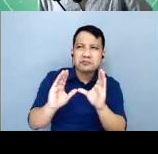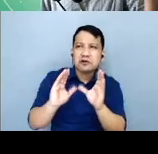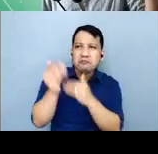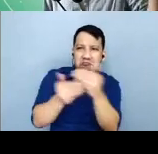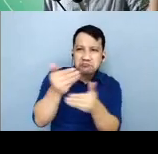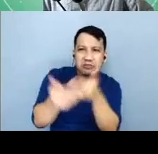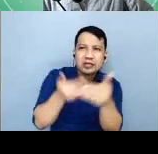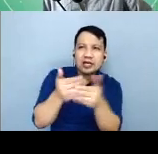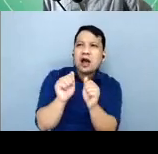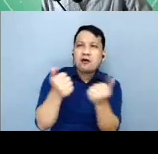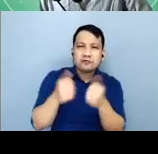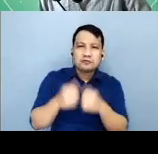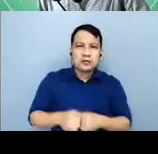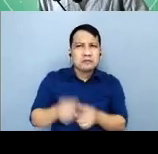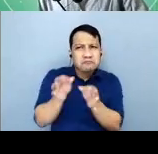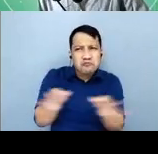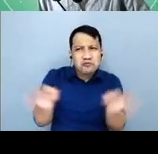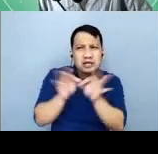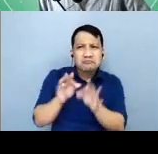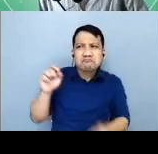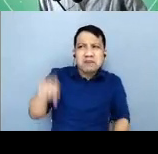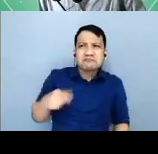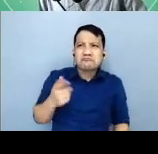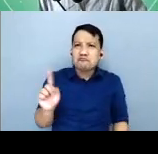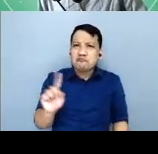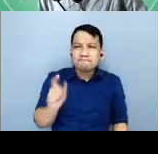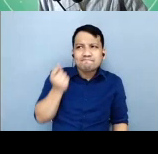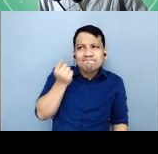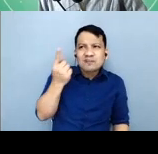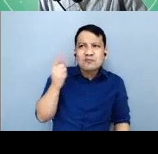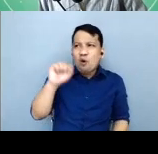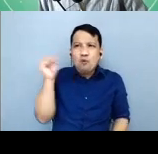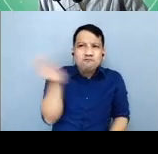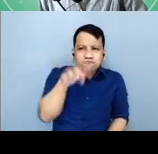it's important to also weigh and understand that this process of